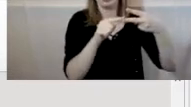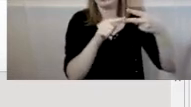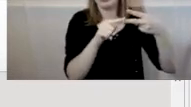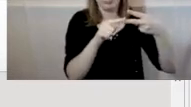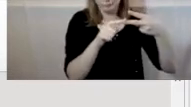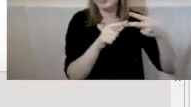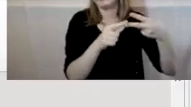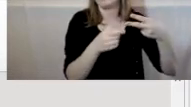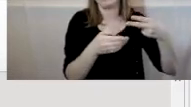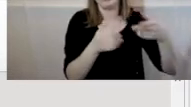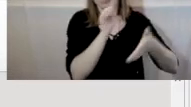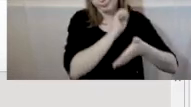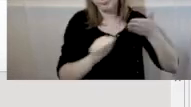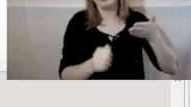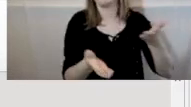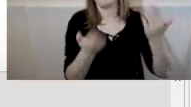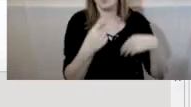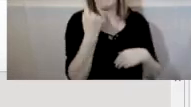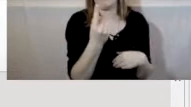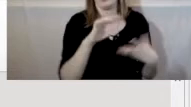mandatory levels.